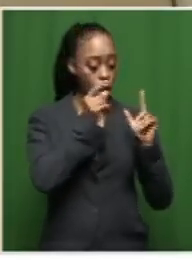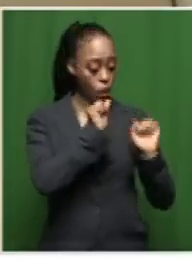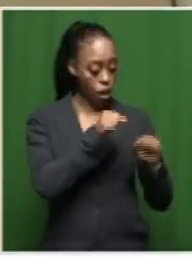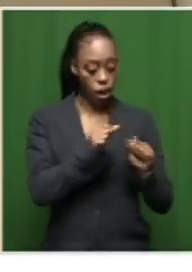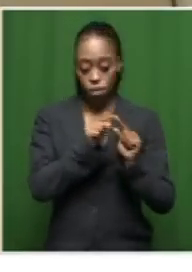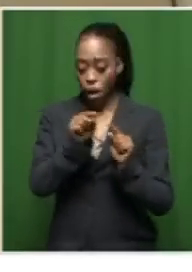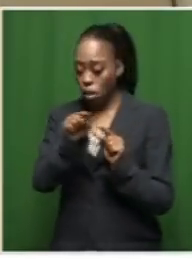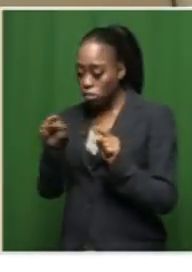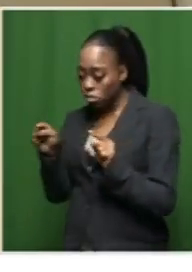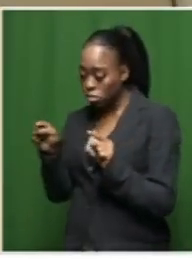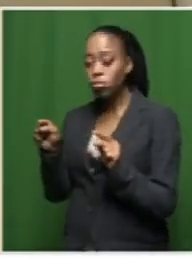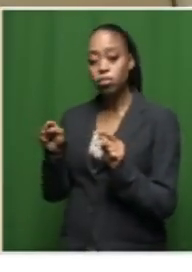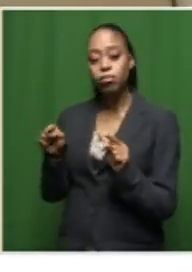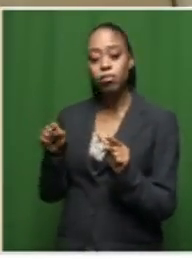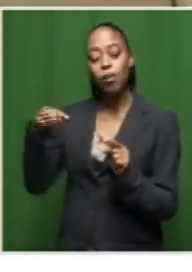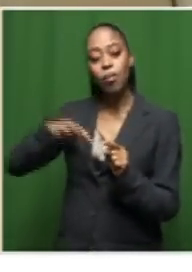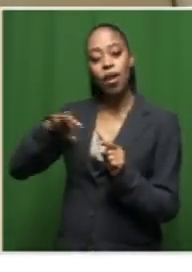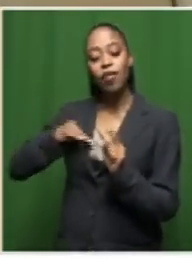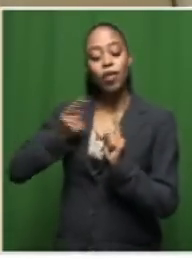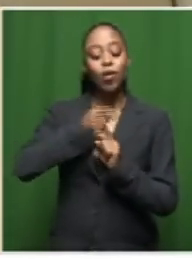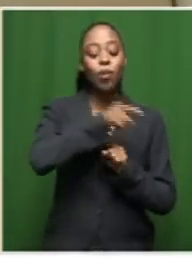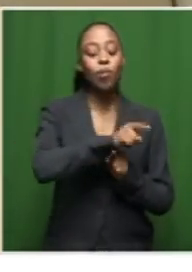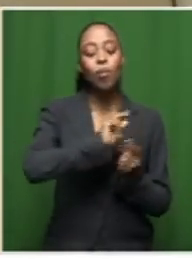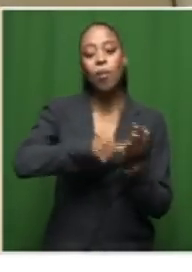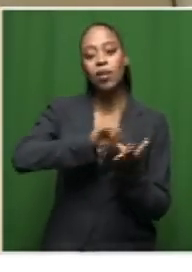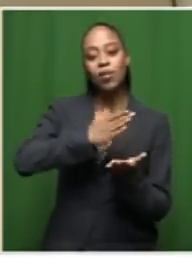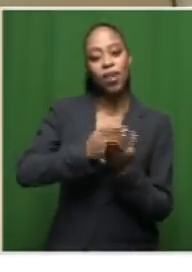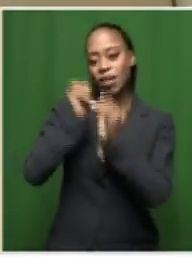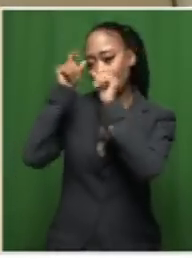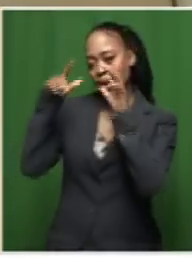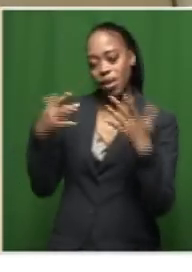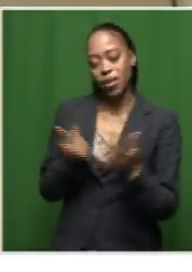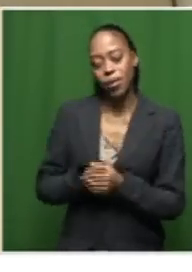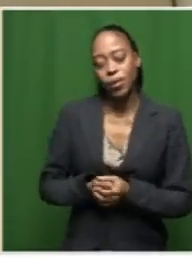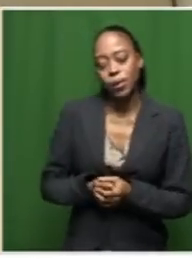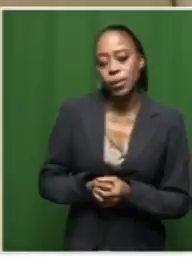aware, and the member might be receiving